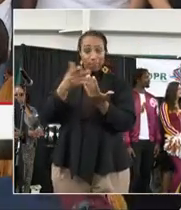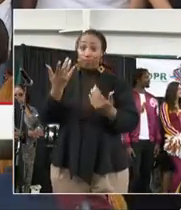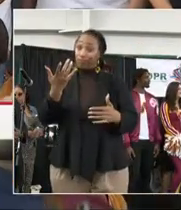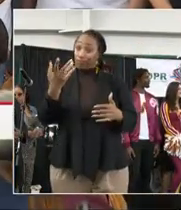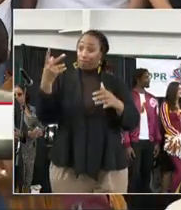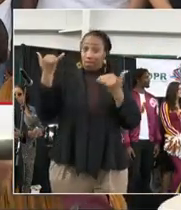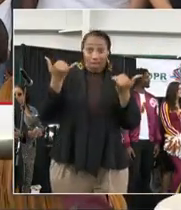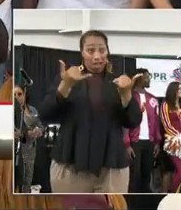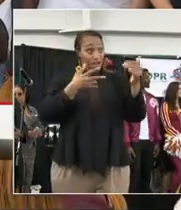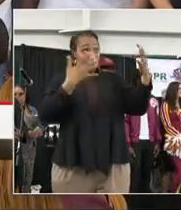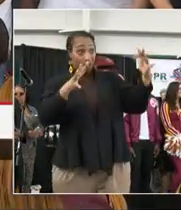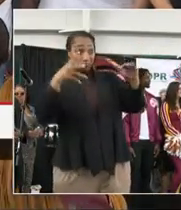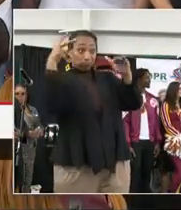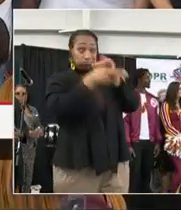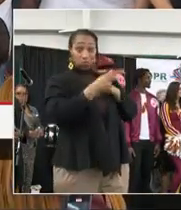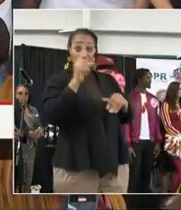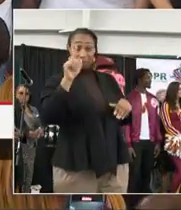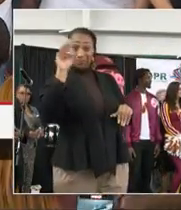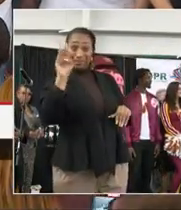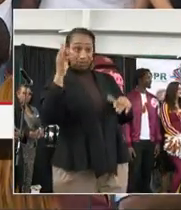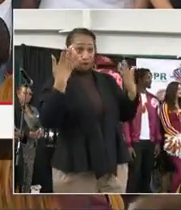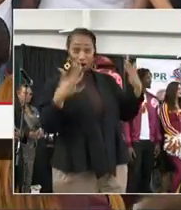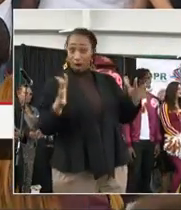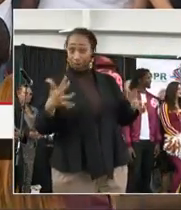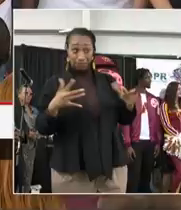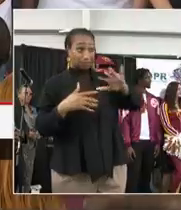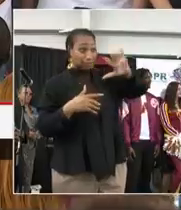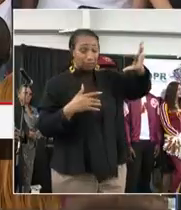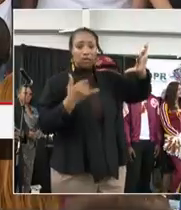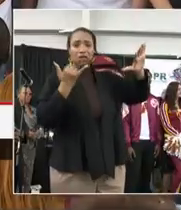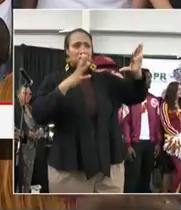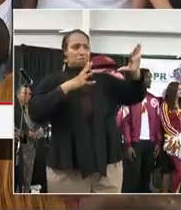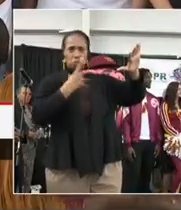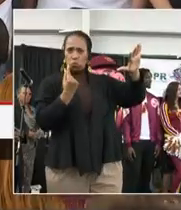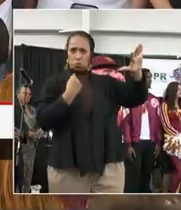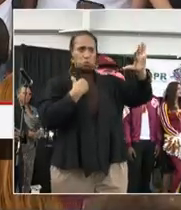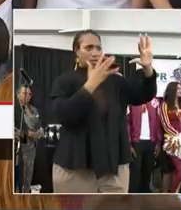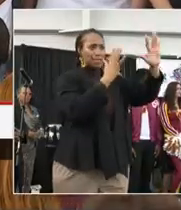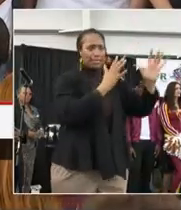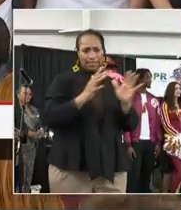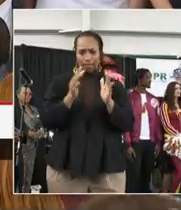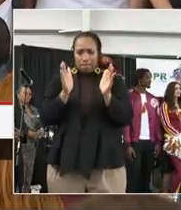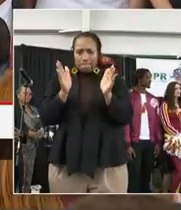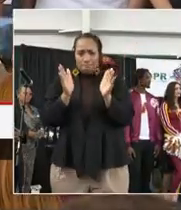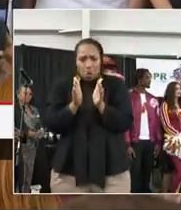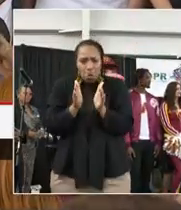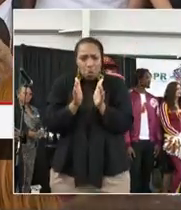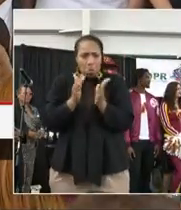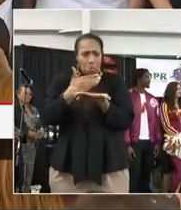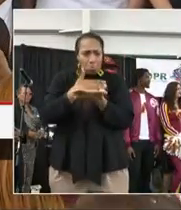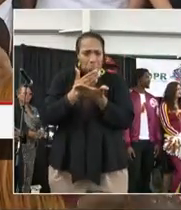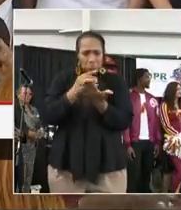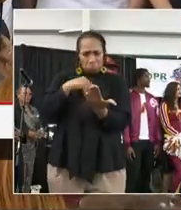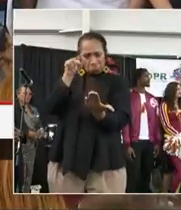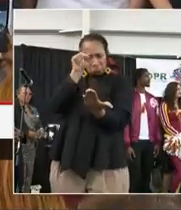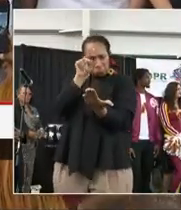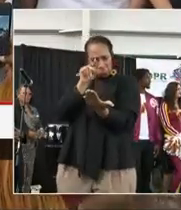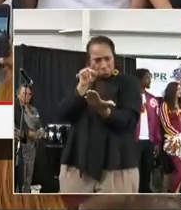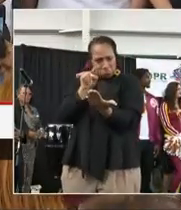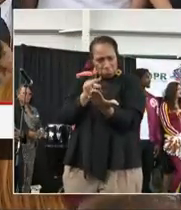But we also have to double down and invest in what works for our city to attract